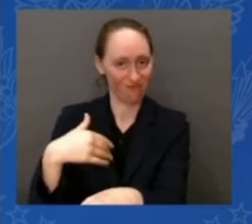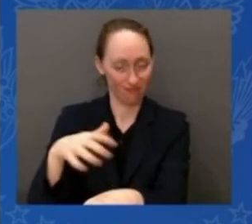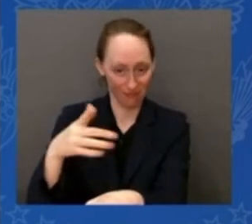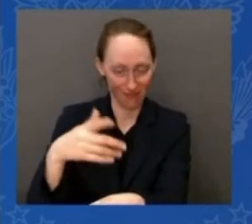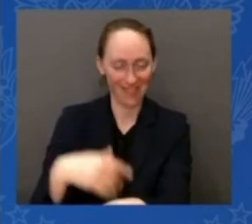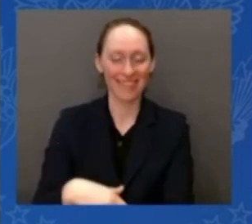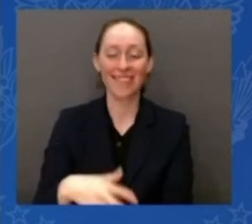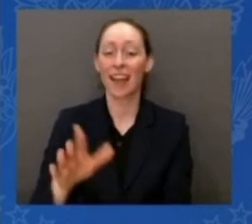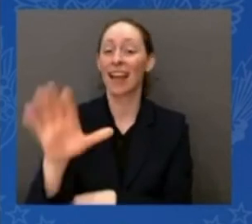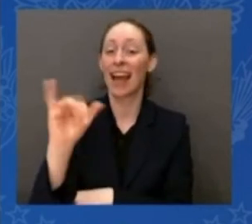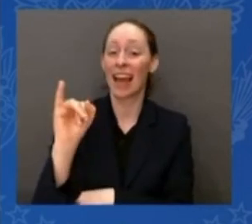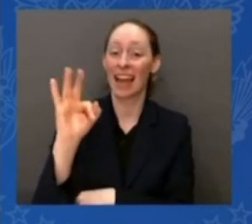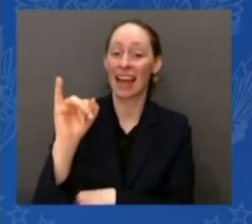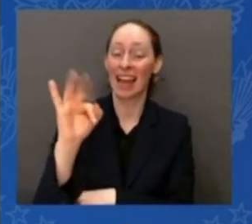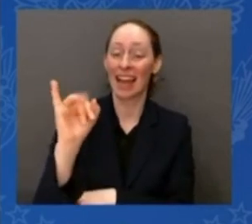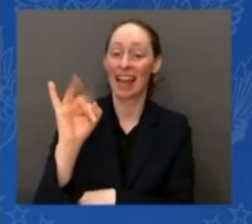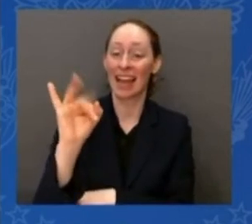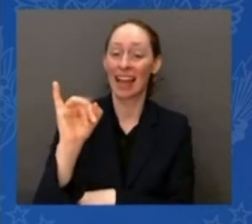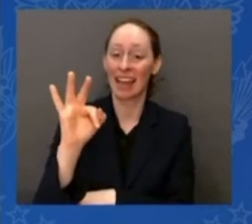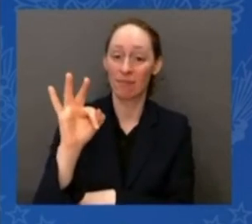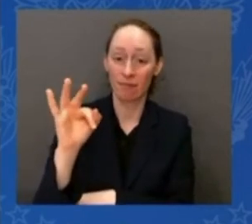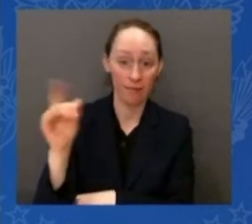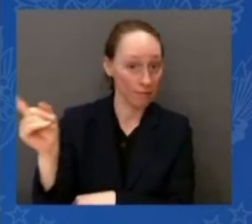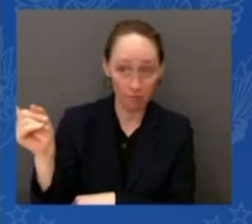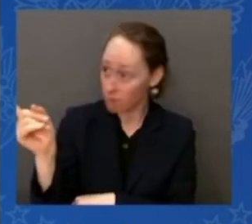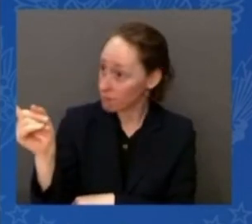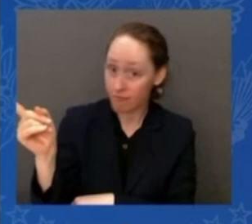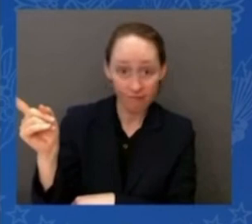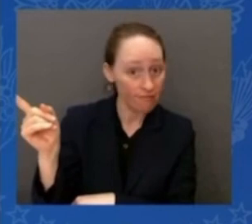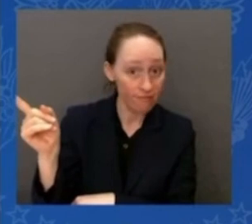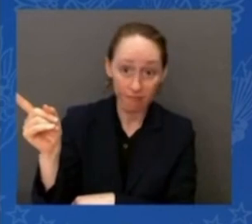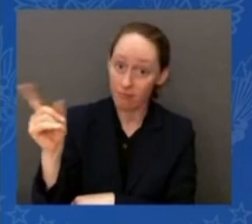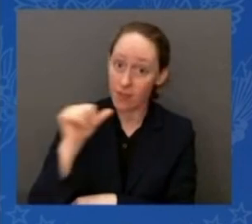Secretary of Labor, I would be run out of town.